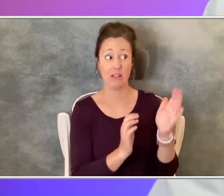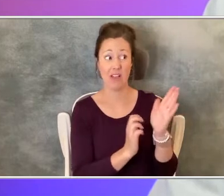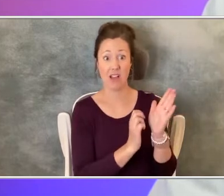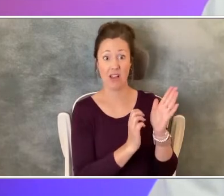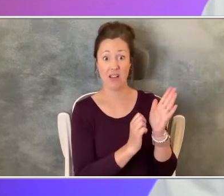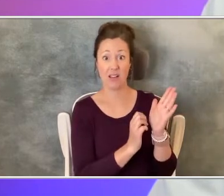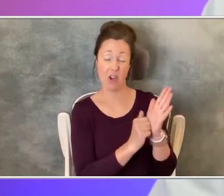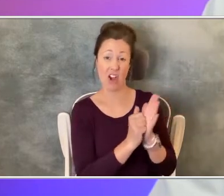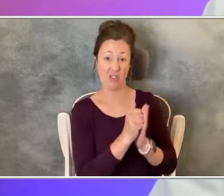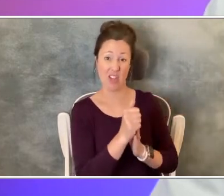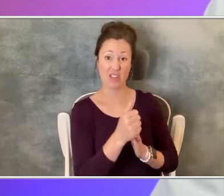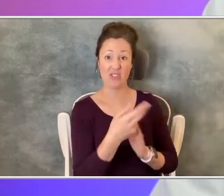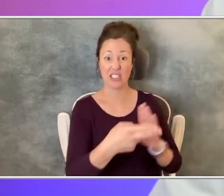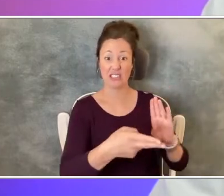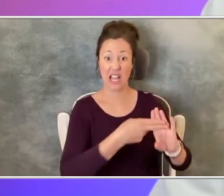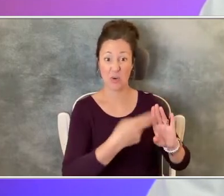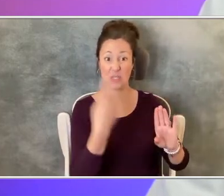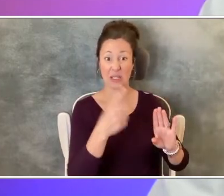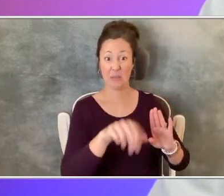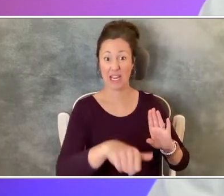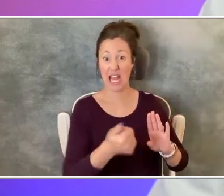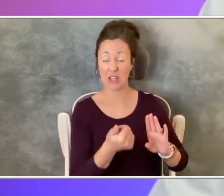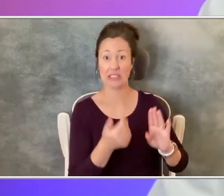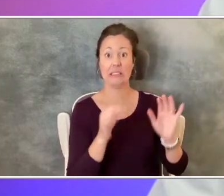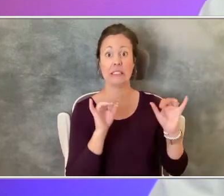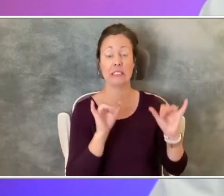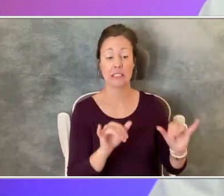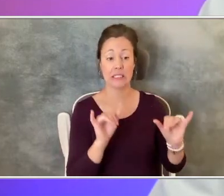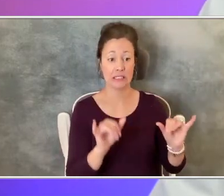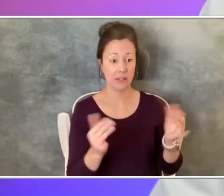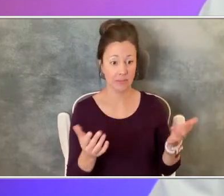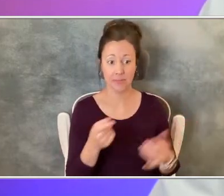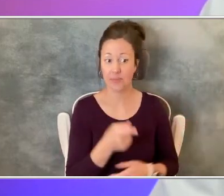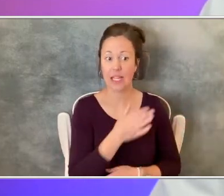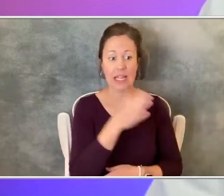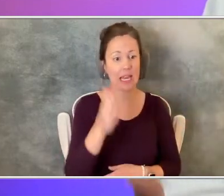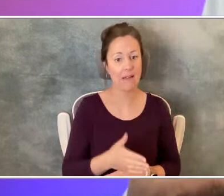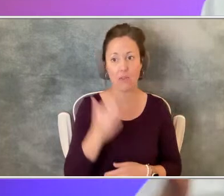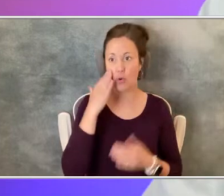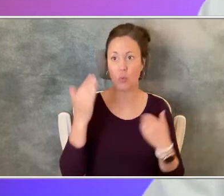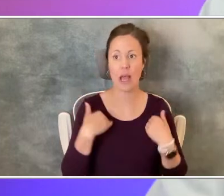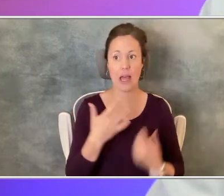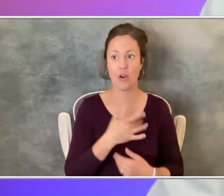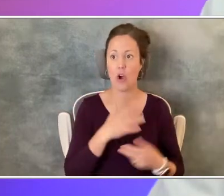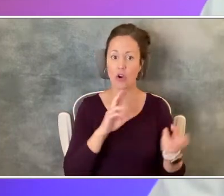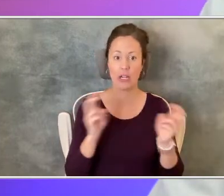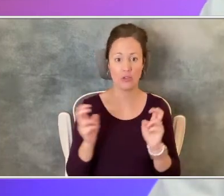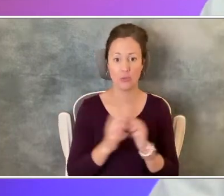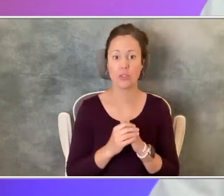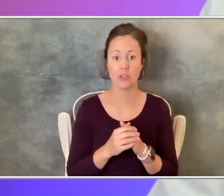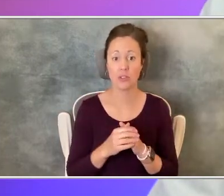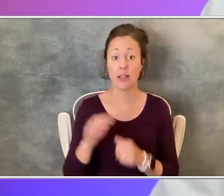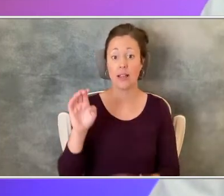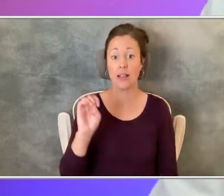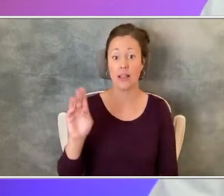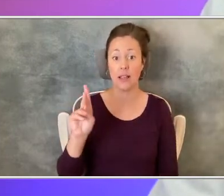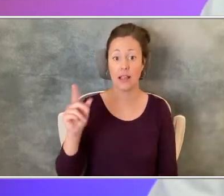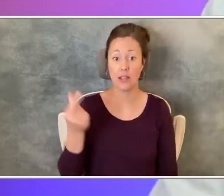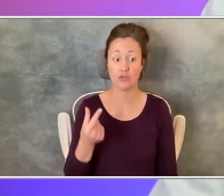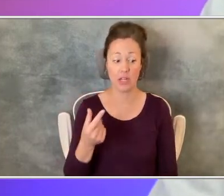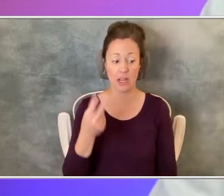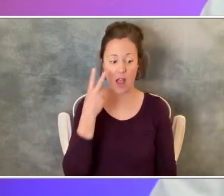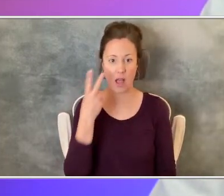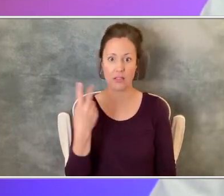different, smoldering myeloma, and never knew he had heart involvement. And it was on the EKG, I saw something, got an echo, and